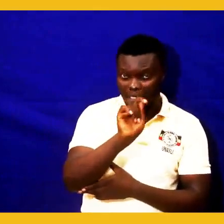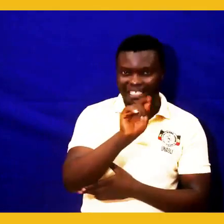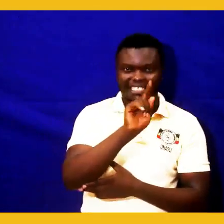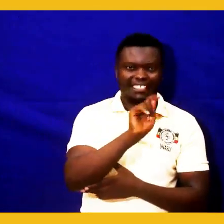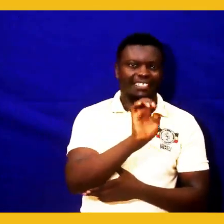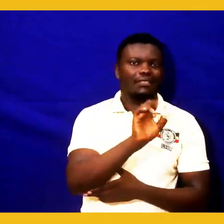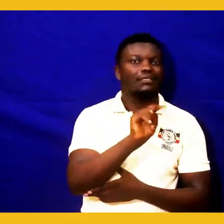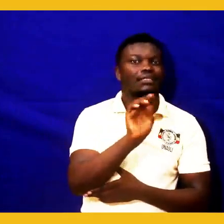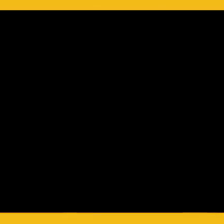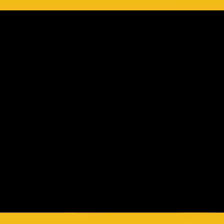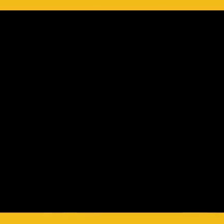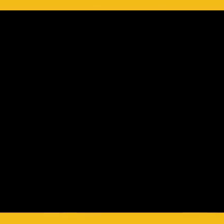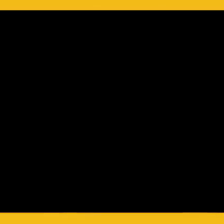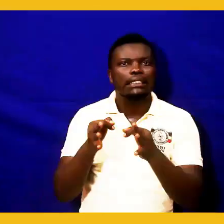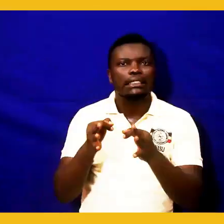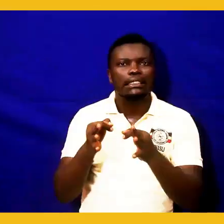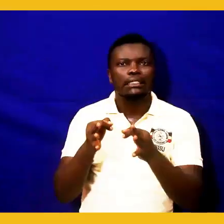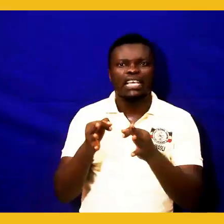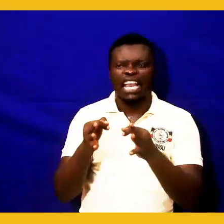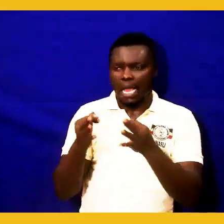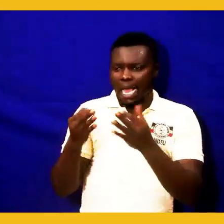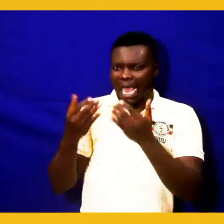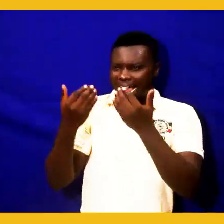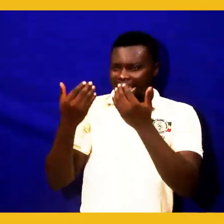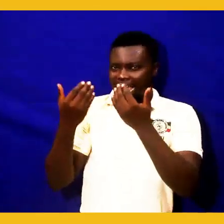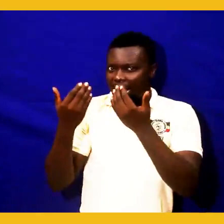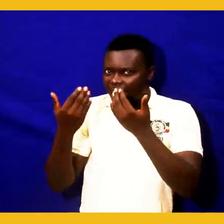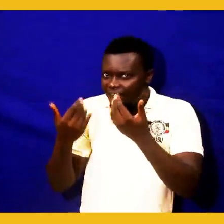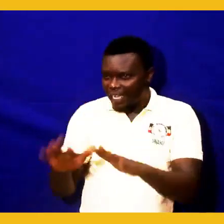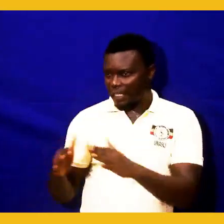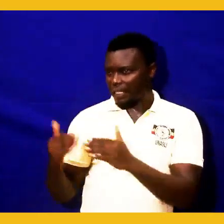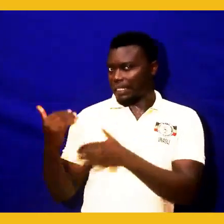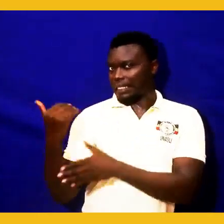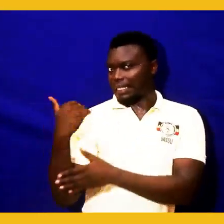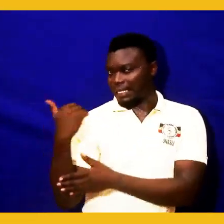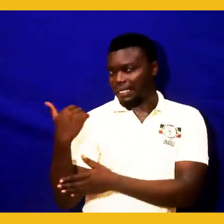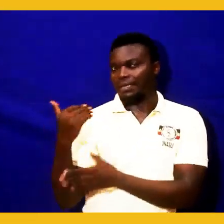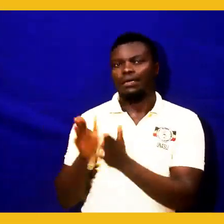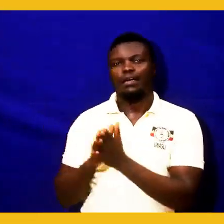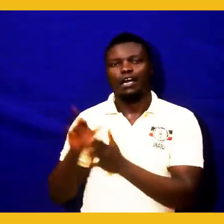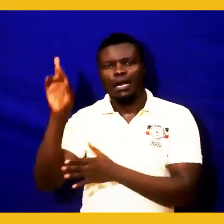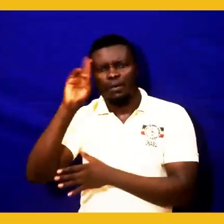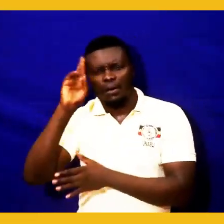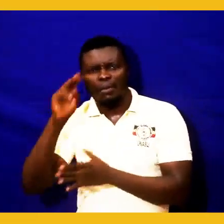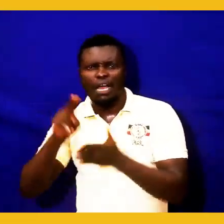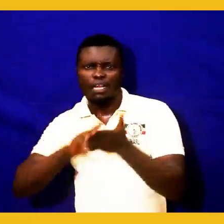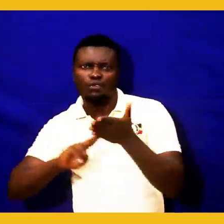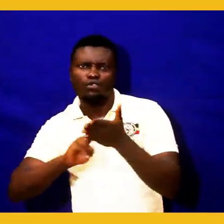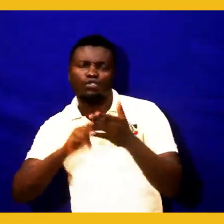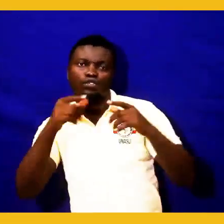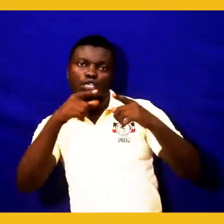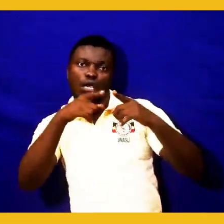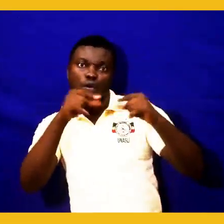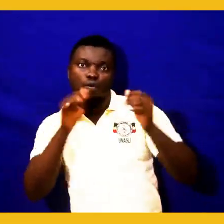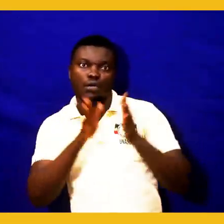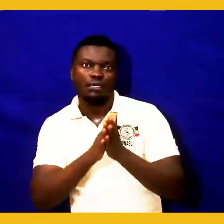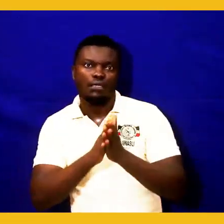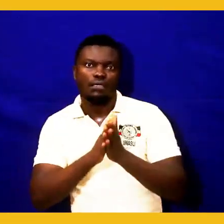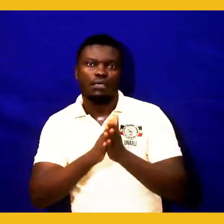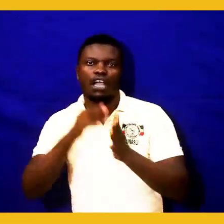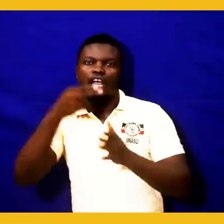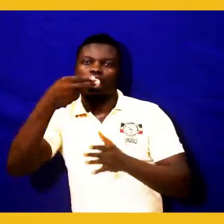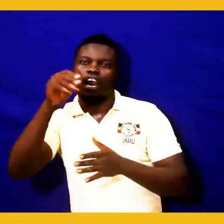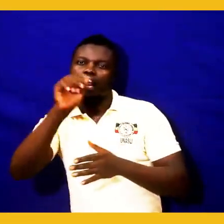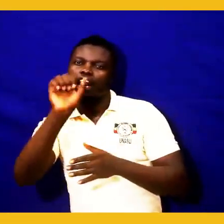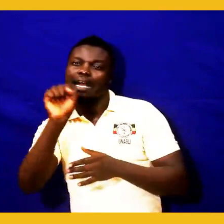that talks about things that have just happened. And remember, we have said we are going to